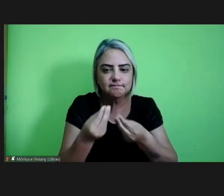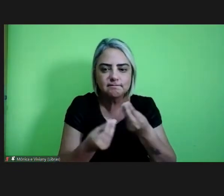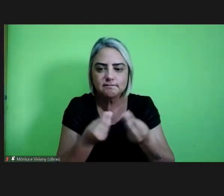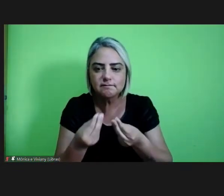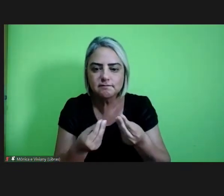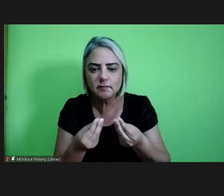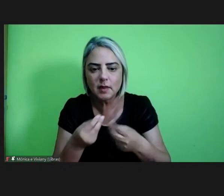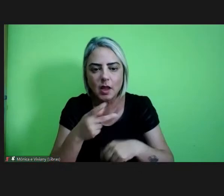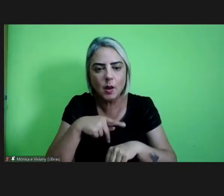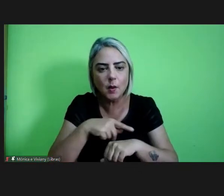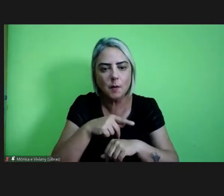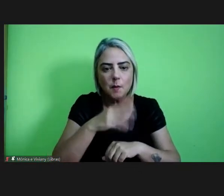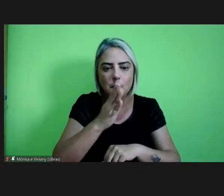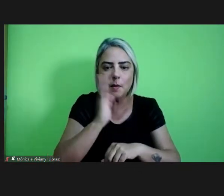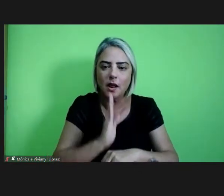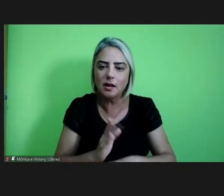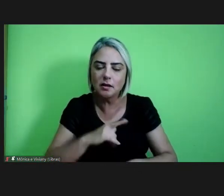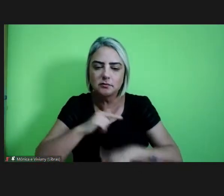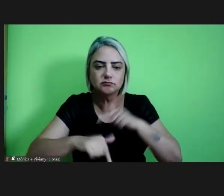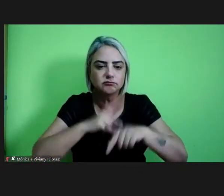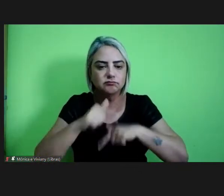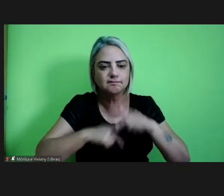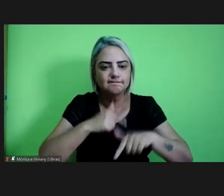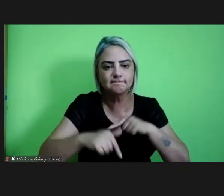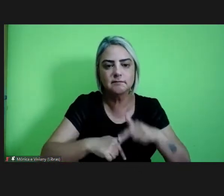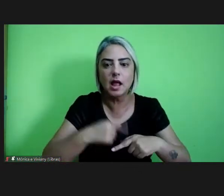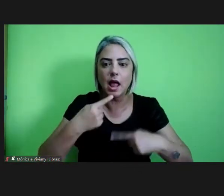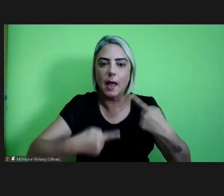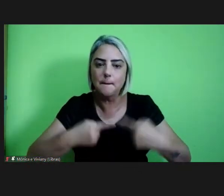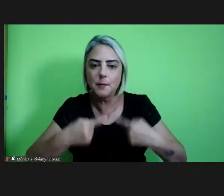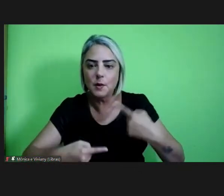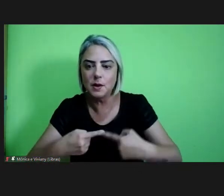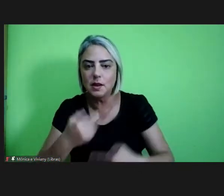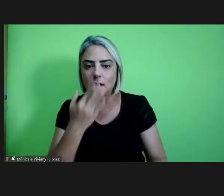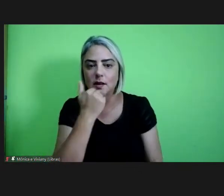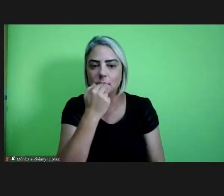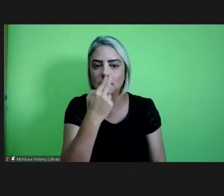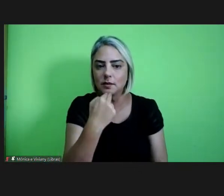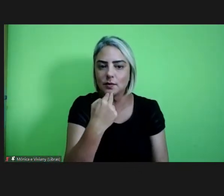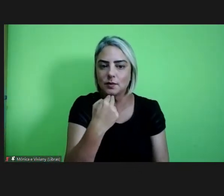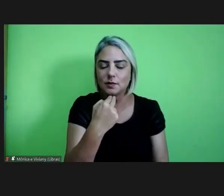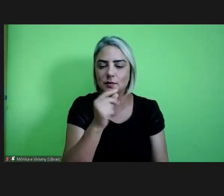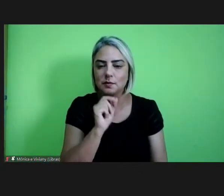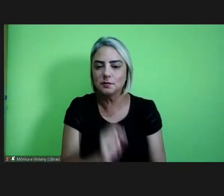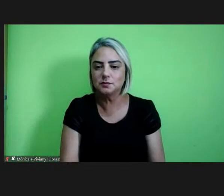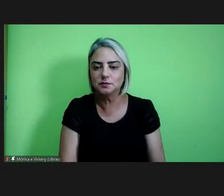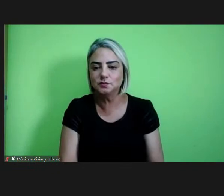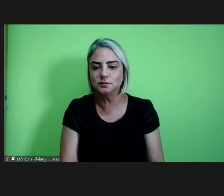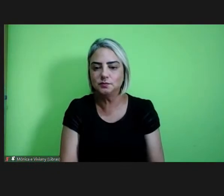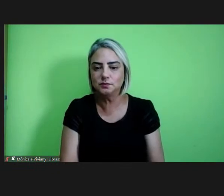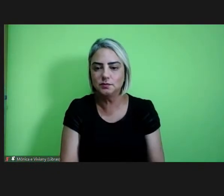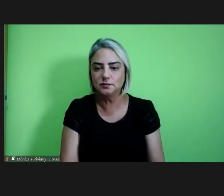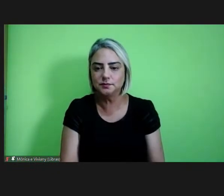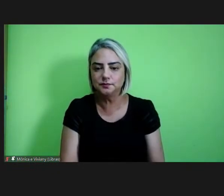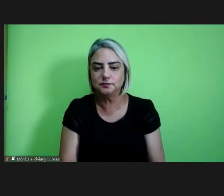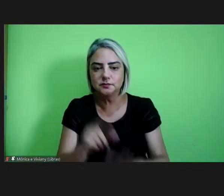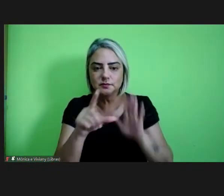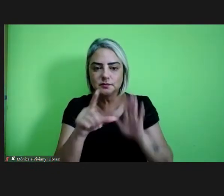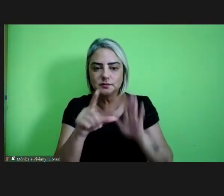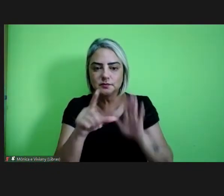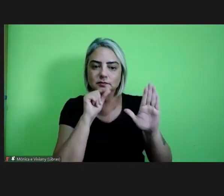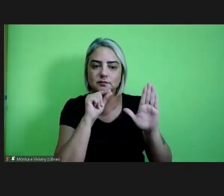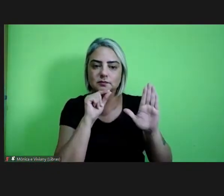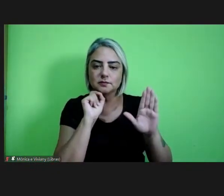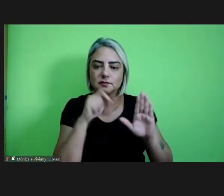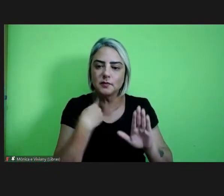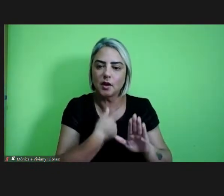to see how much Brazil has been working in the policy of nutrition and food policies.